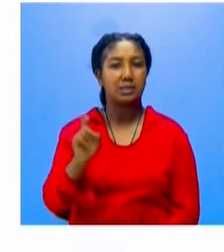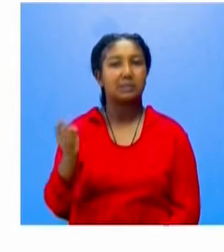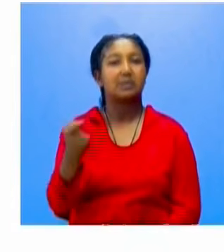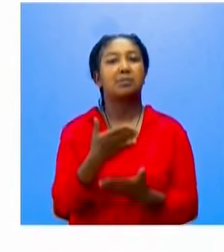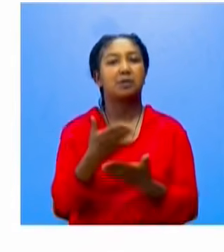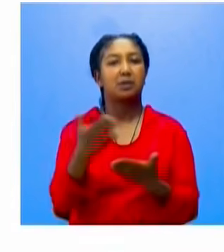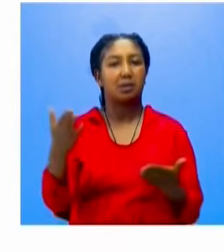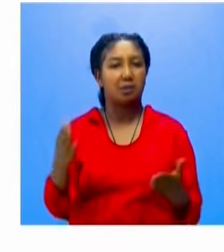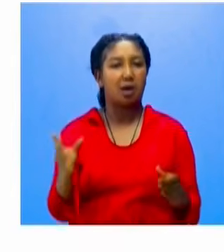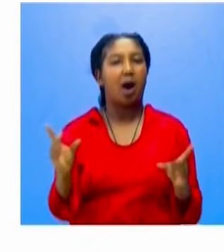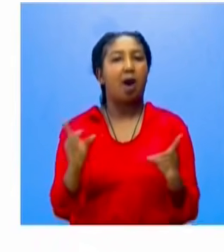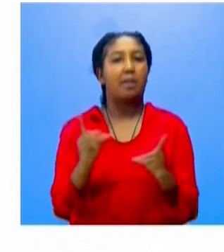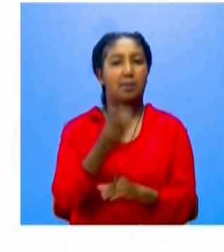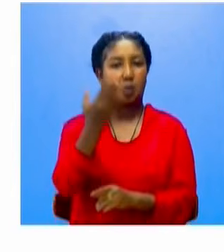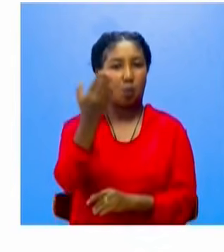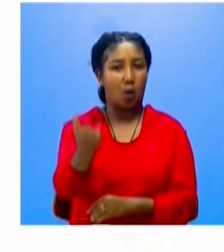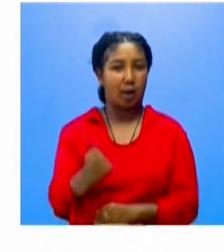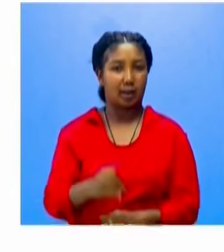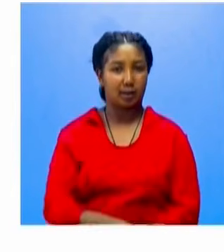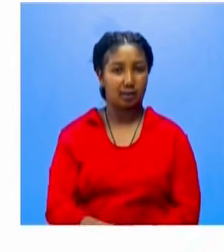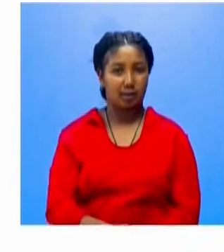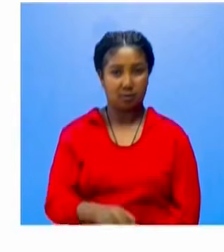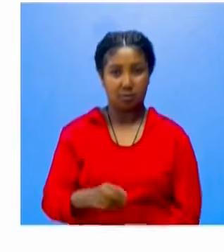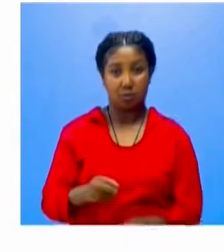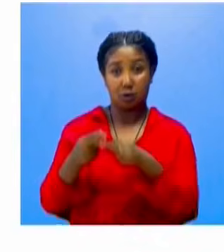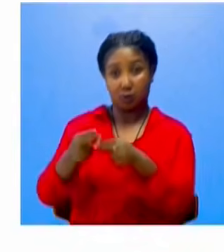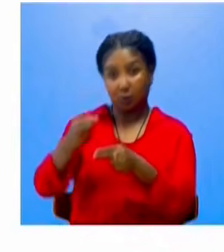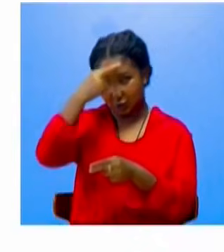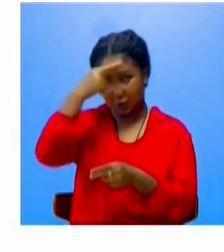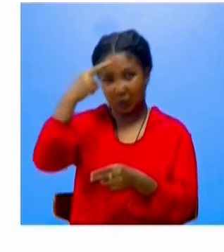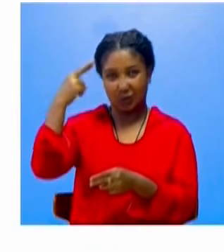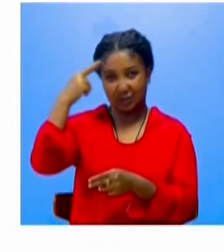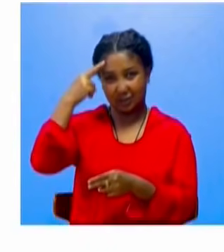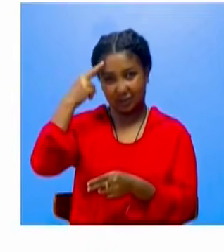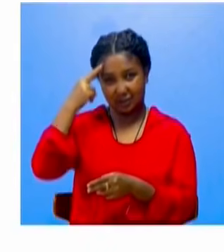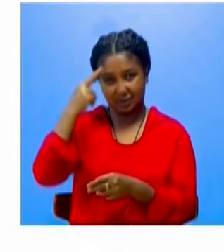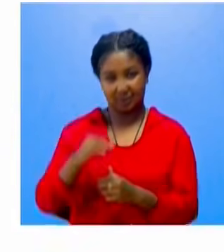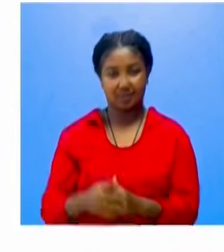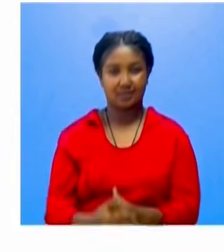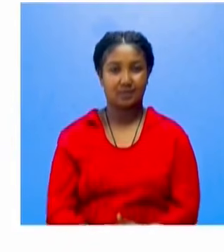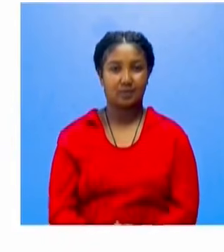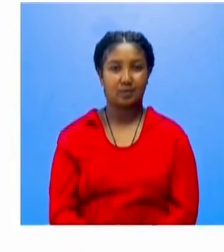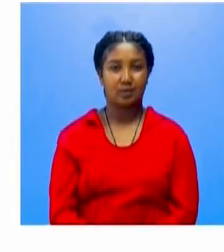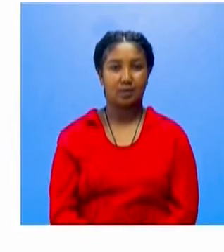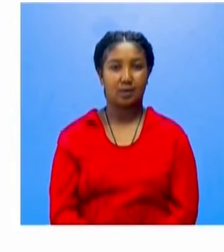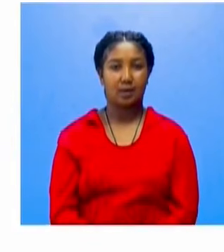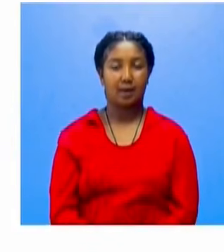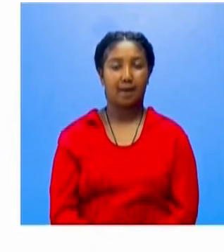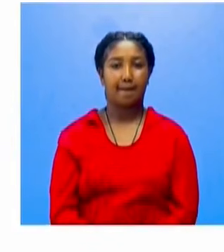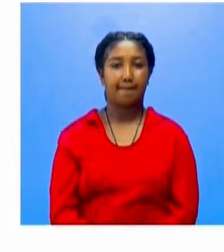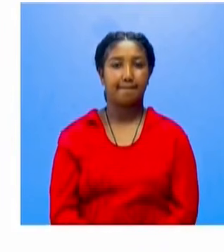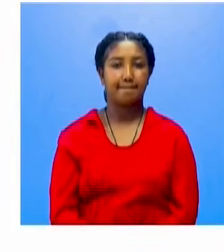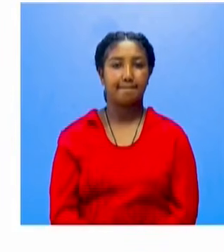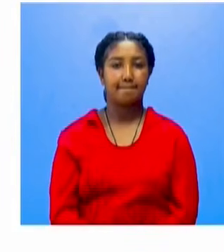something happens. Why something happens.